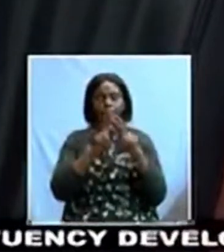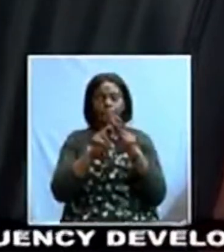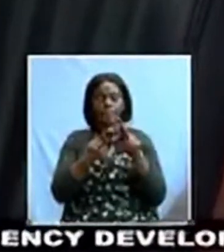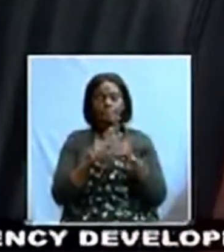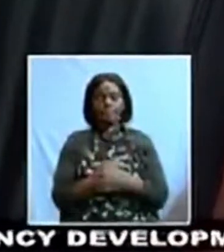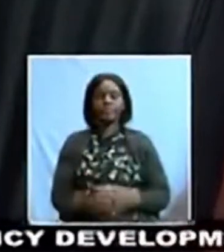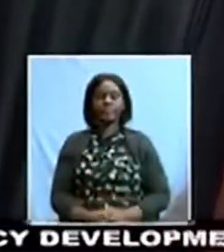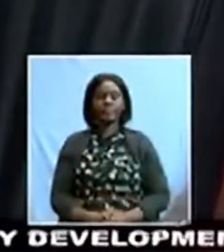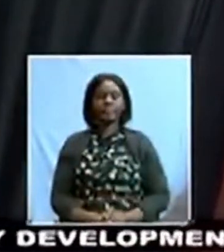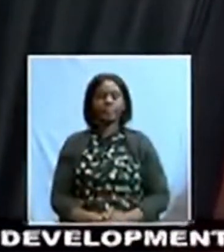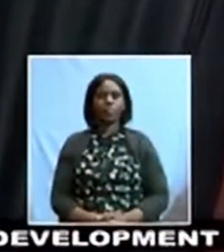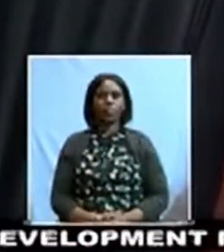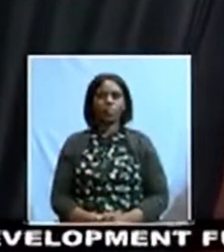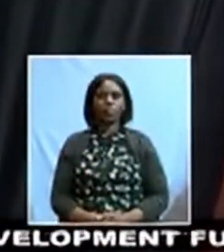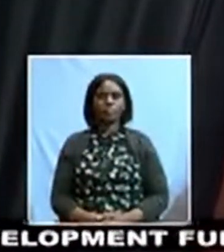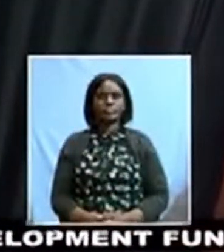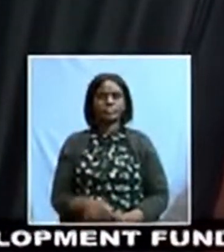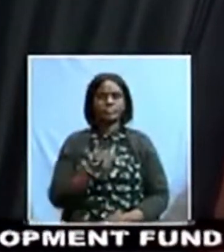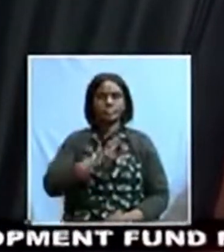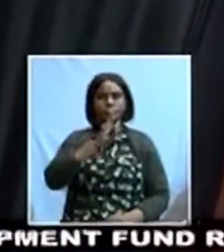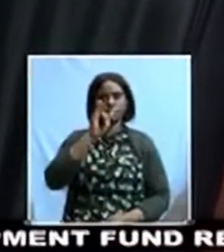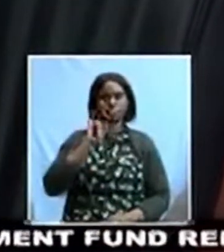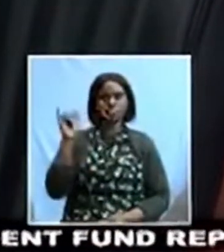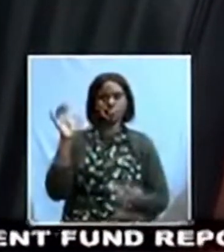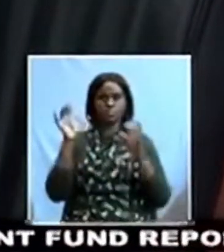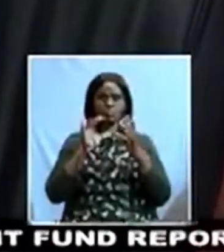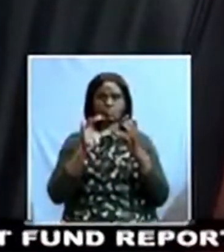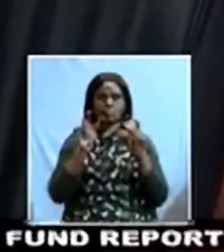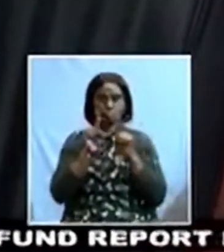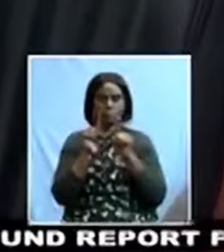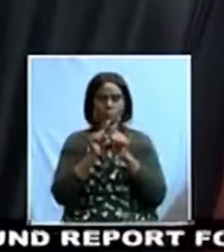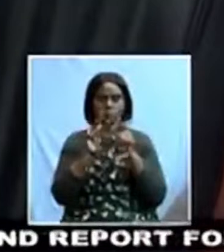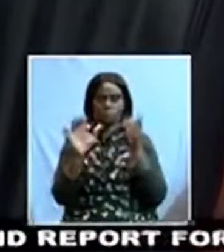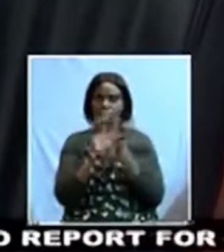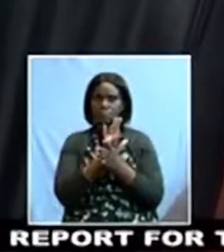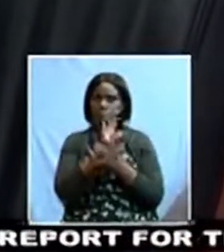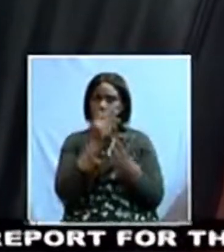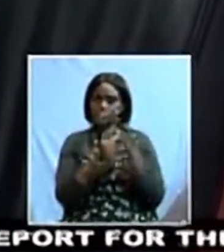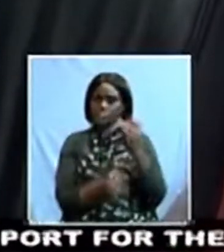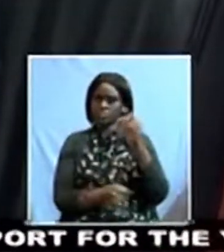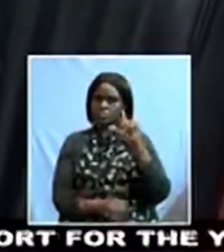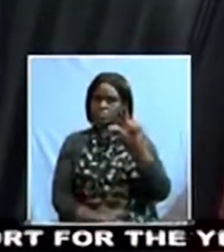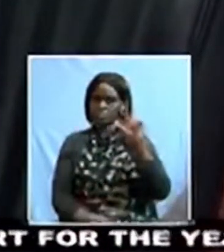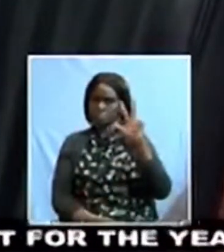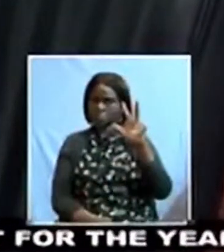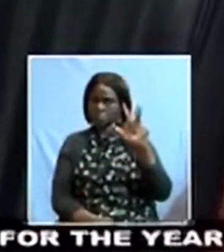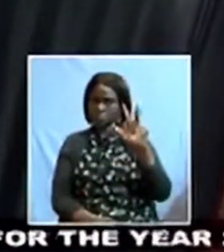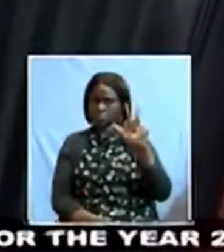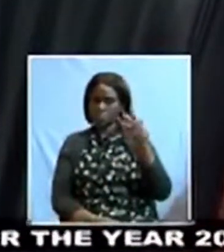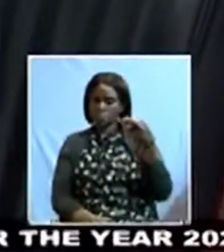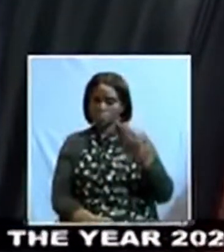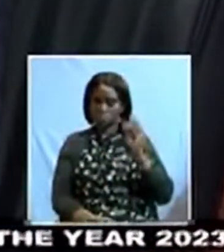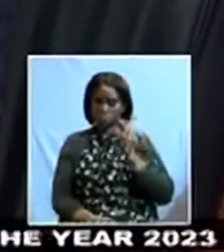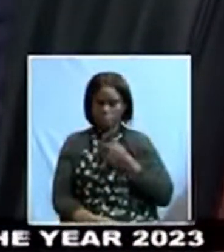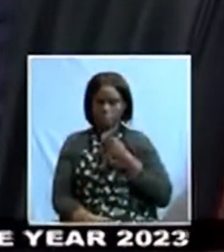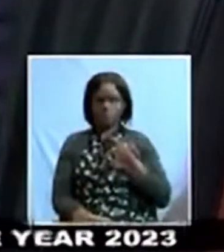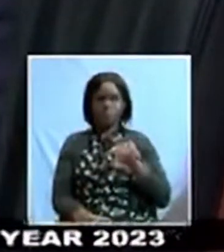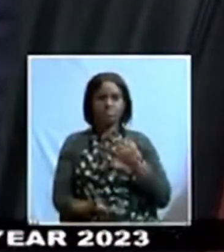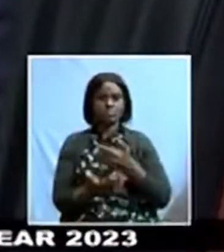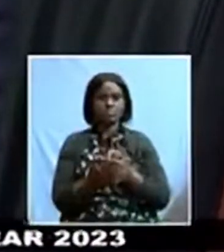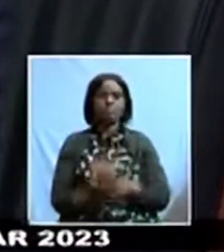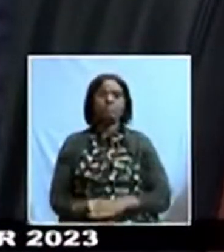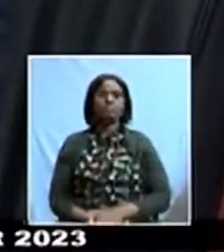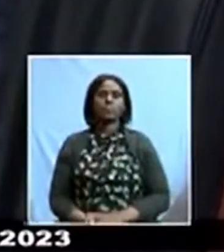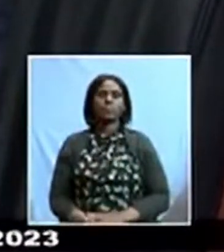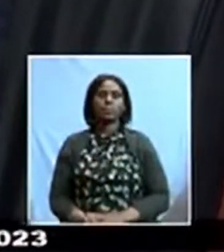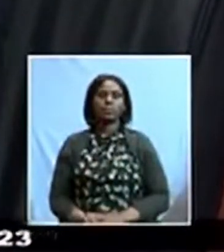document, and it's headed Itezhi Council, and it's on page 23, where they gave us the response. So then